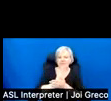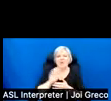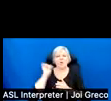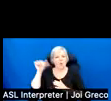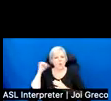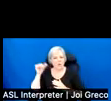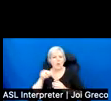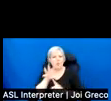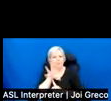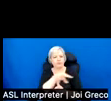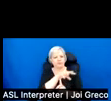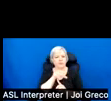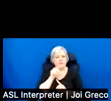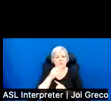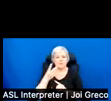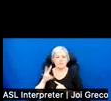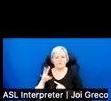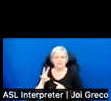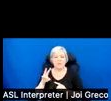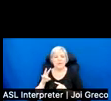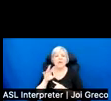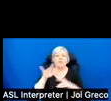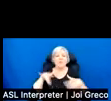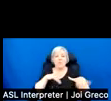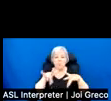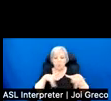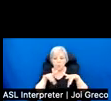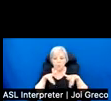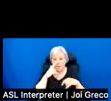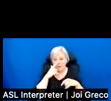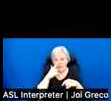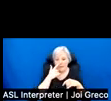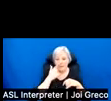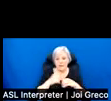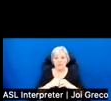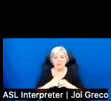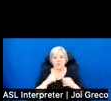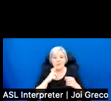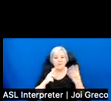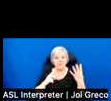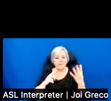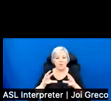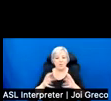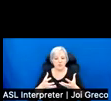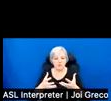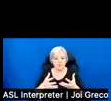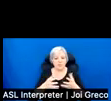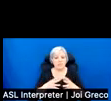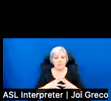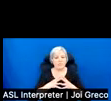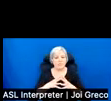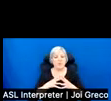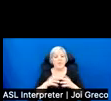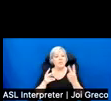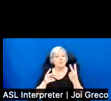fall 2017. Audio recordings were transcribed and anonymized, and four groups were selected for analysis. Two of the goals